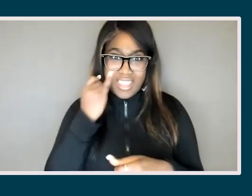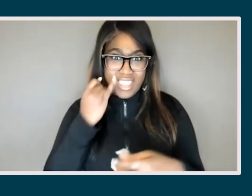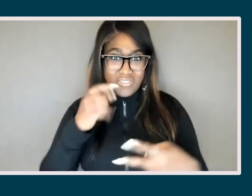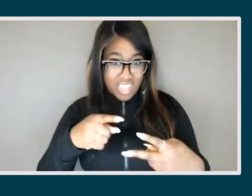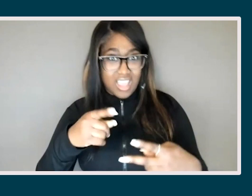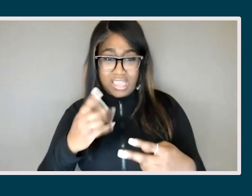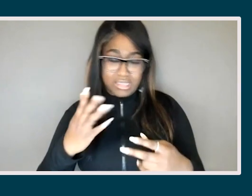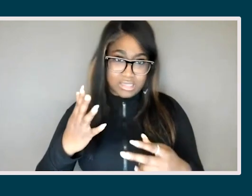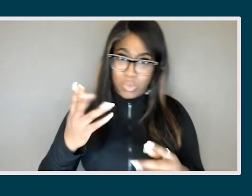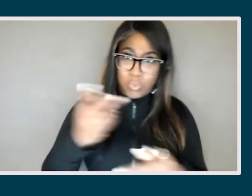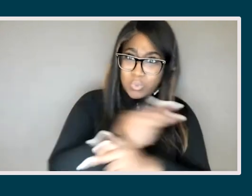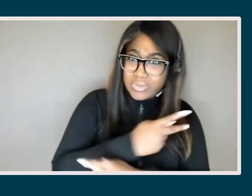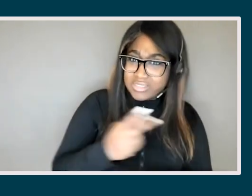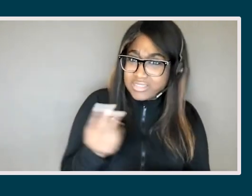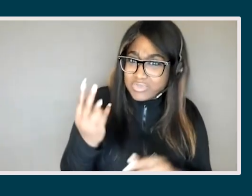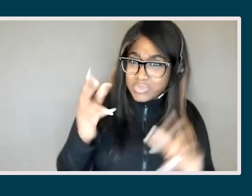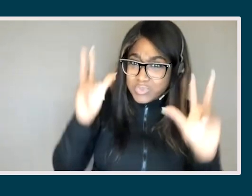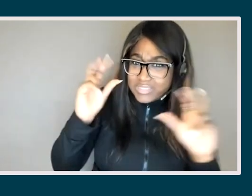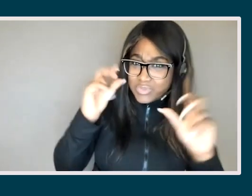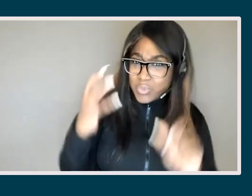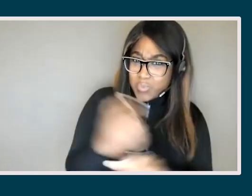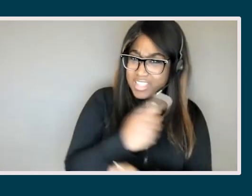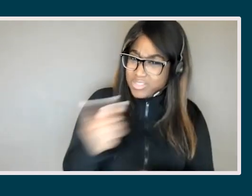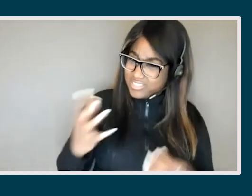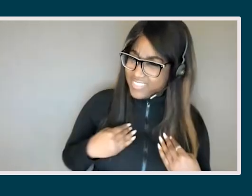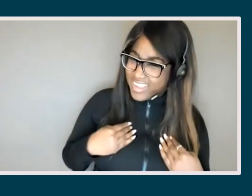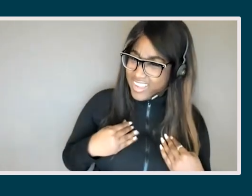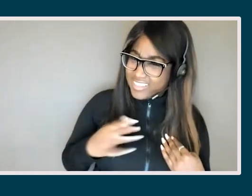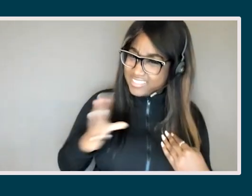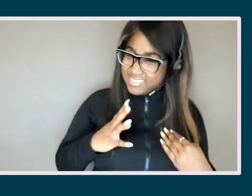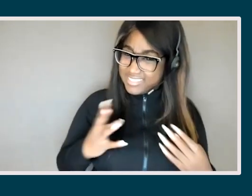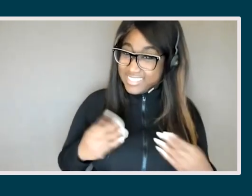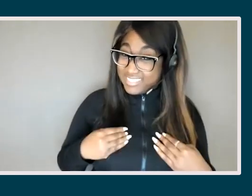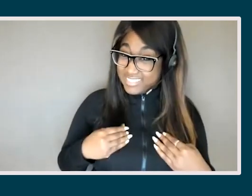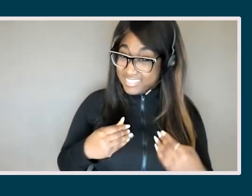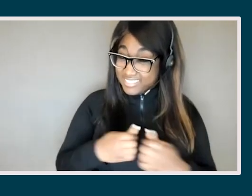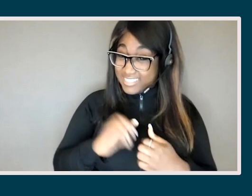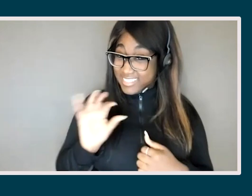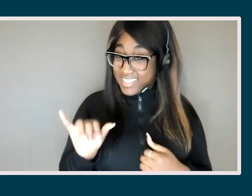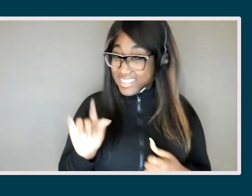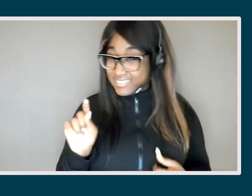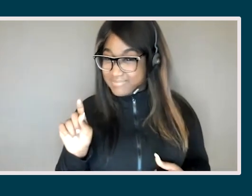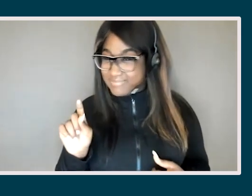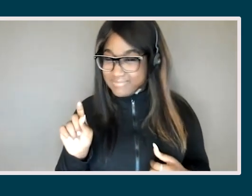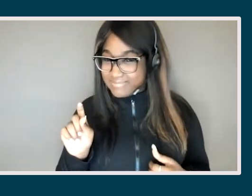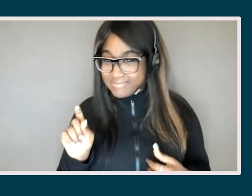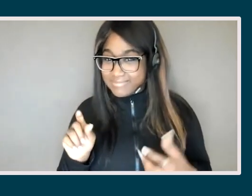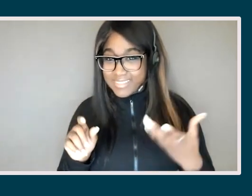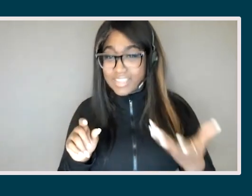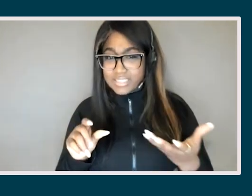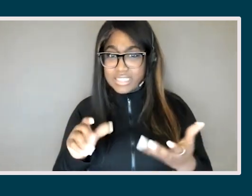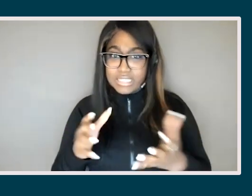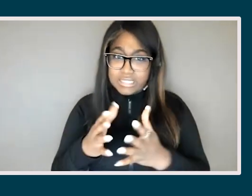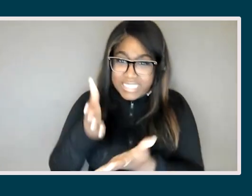wins, I'm good with that. So, like, there's only so much cake on the table.